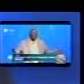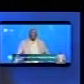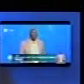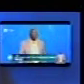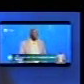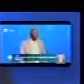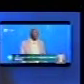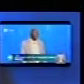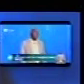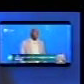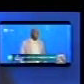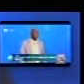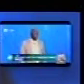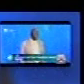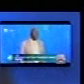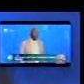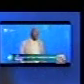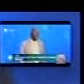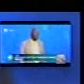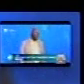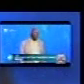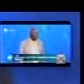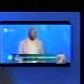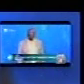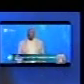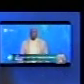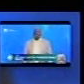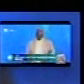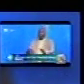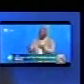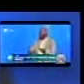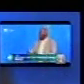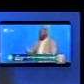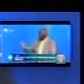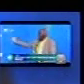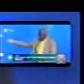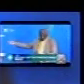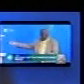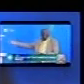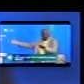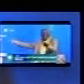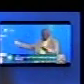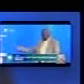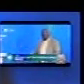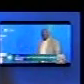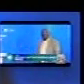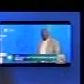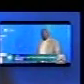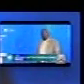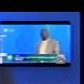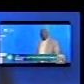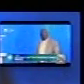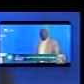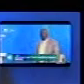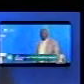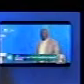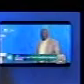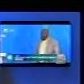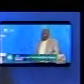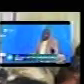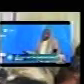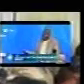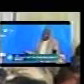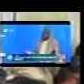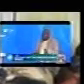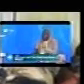his eyes were opened, like and his mind was enlightened, and he Paul, said, this is the way. You. This